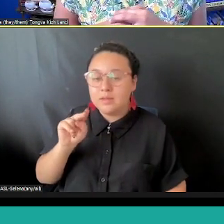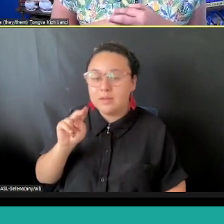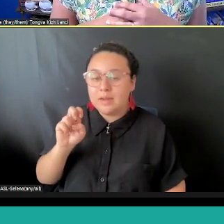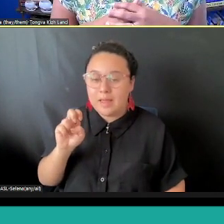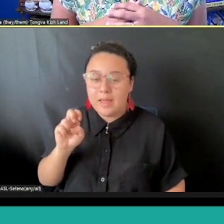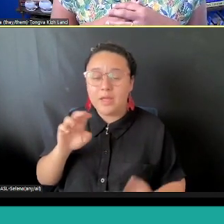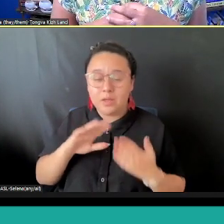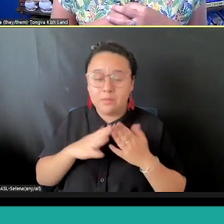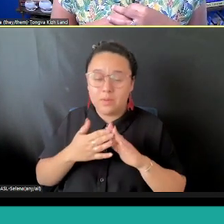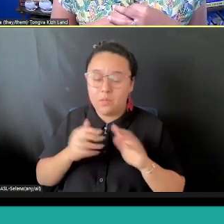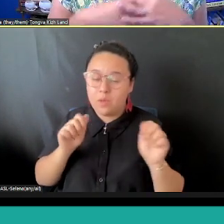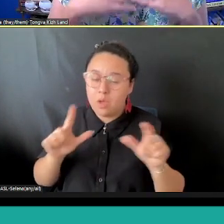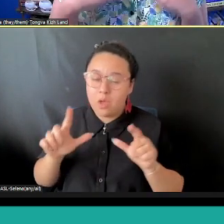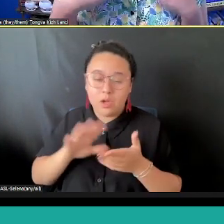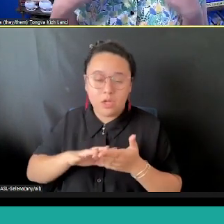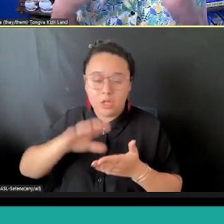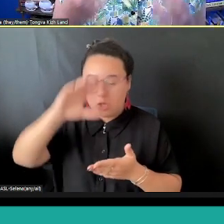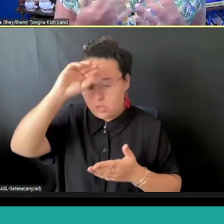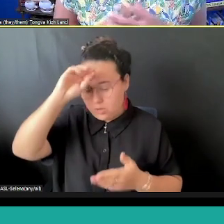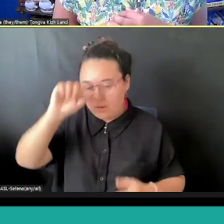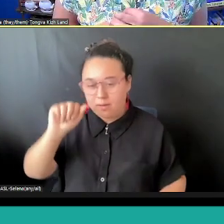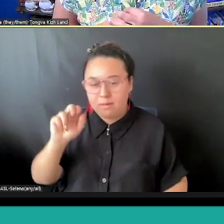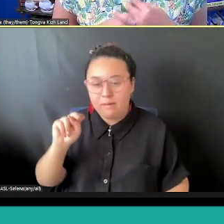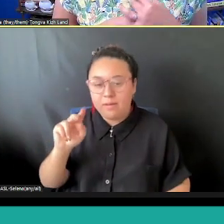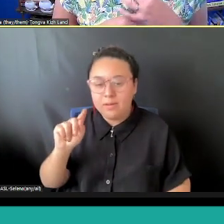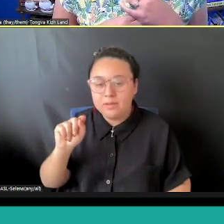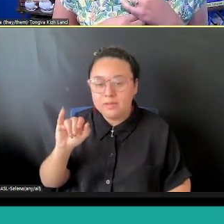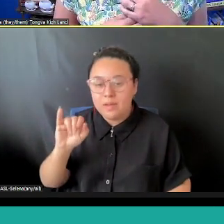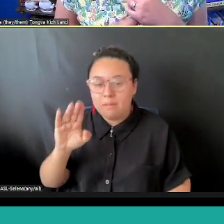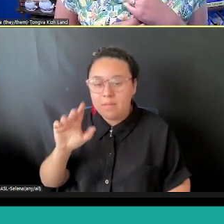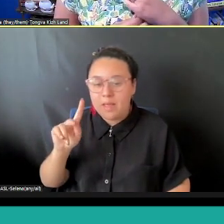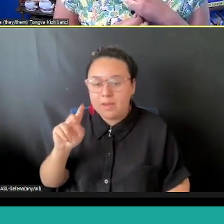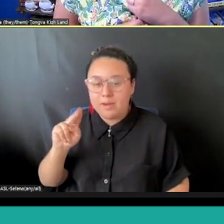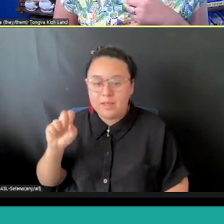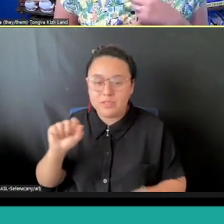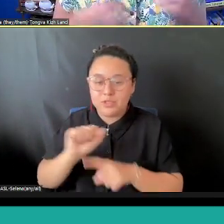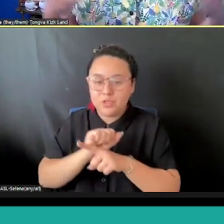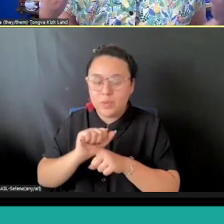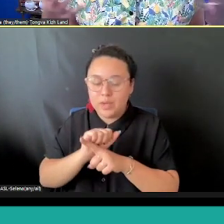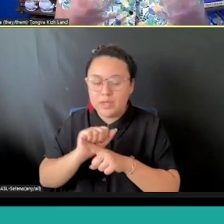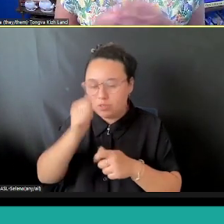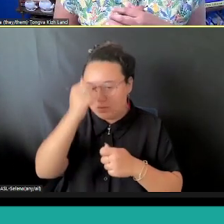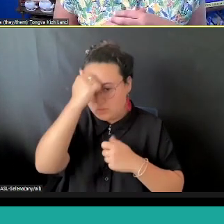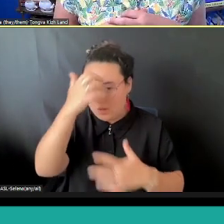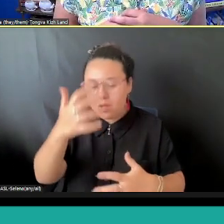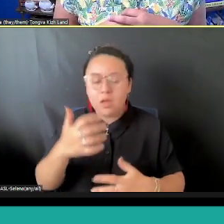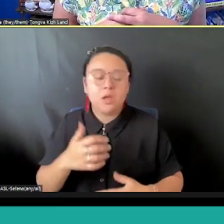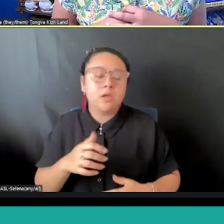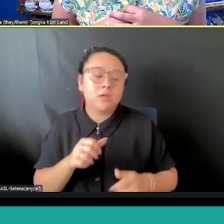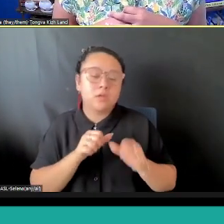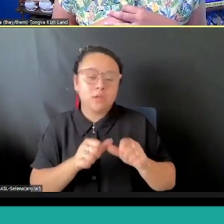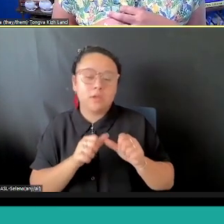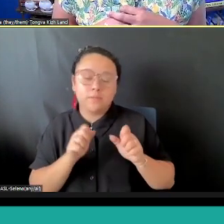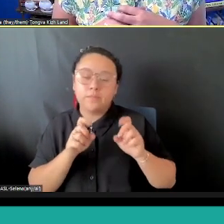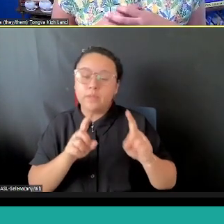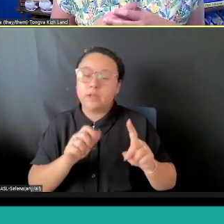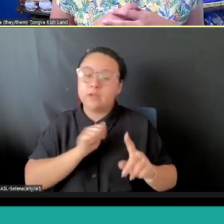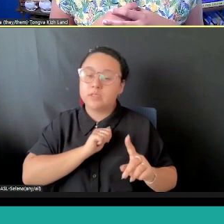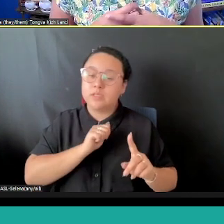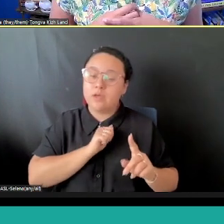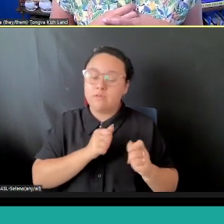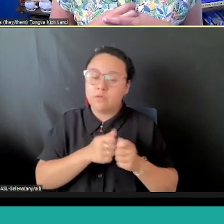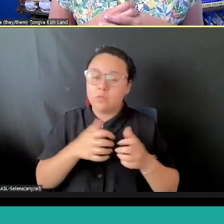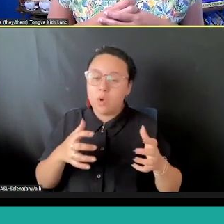training. We all need to educate ourselves, to continually educate ourselves and grow and expand and excavate our